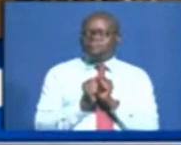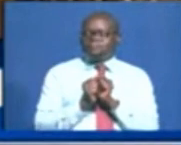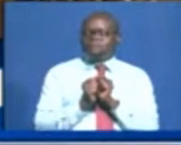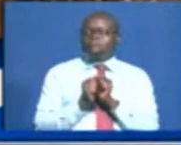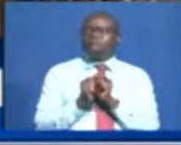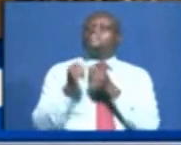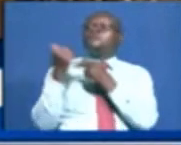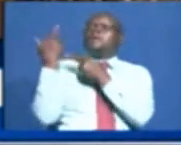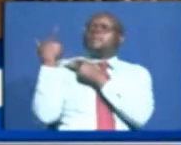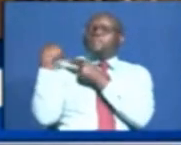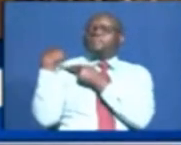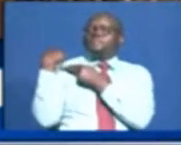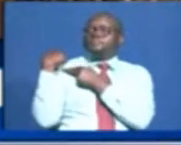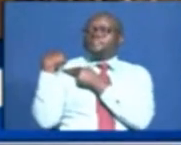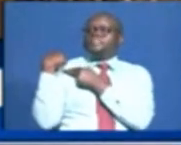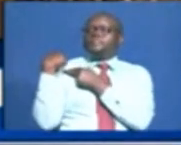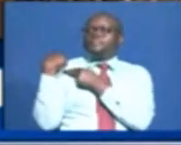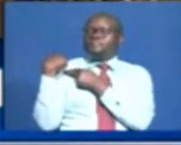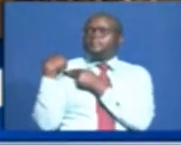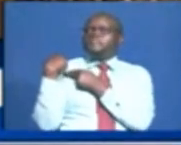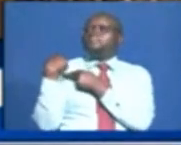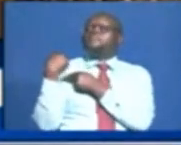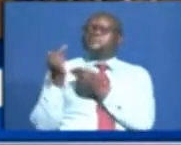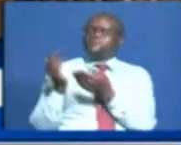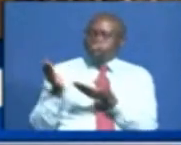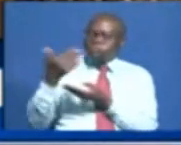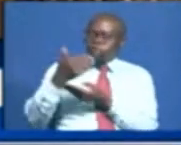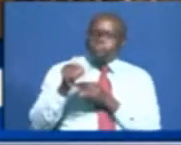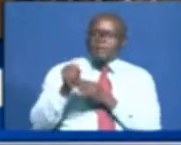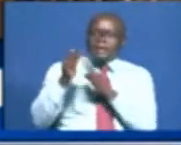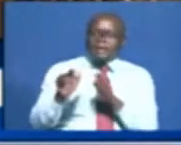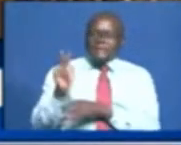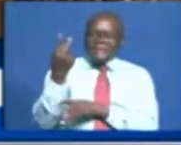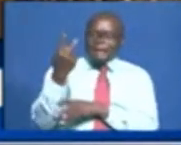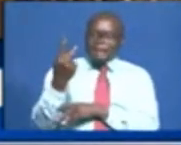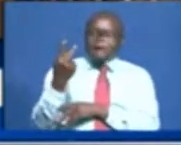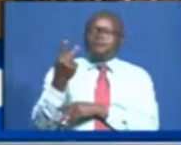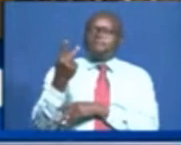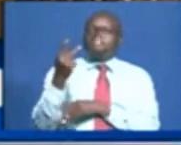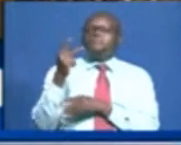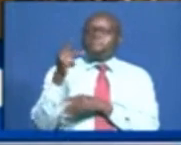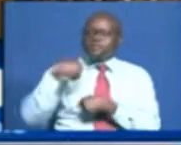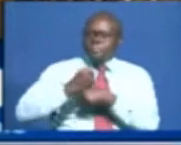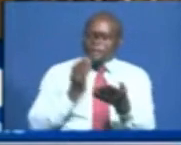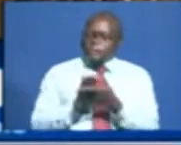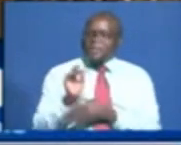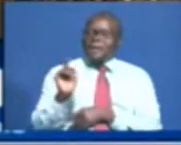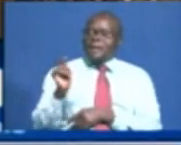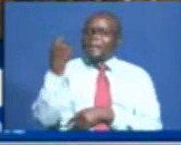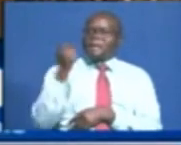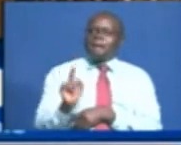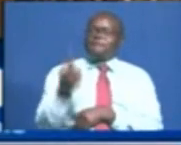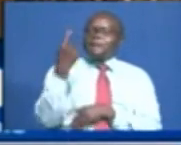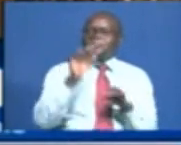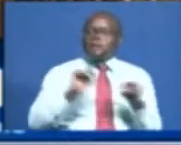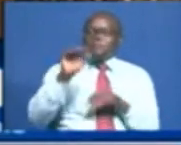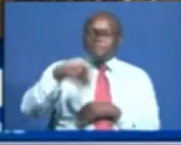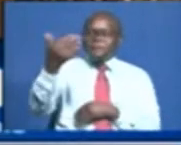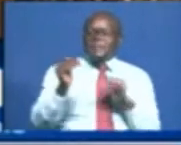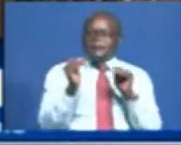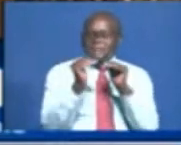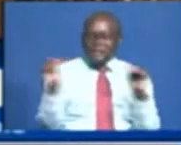and responsibility to rally fellow leaders and Kenyans to put the interests of our country first and move it to the next level